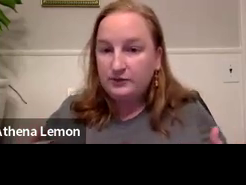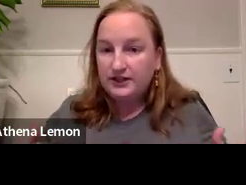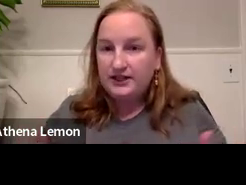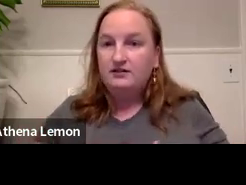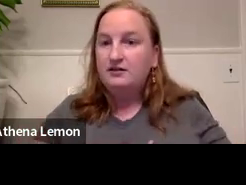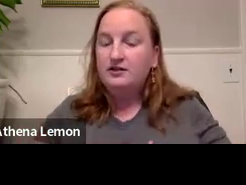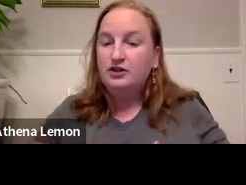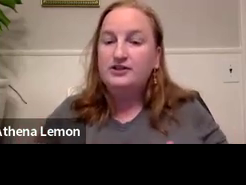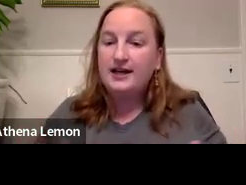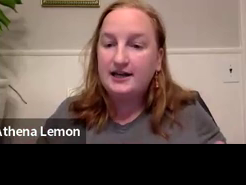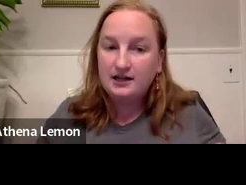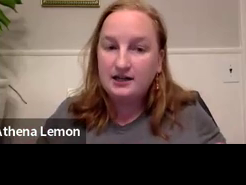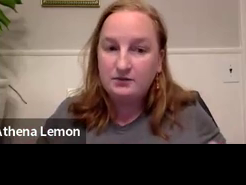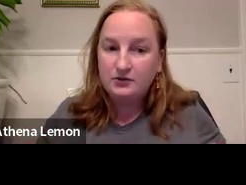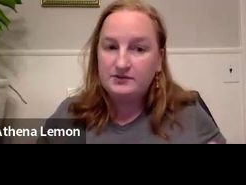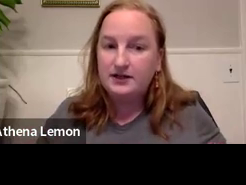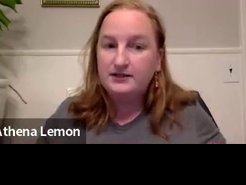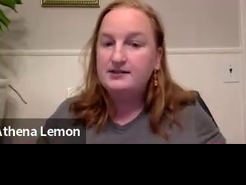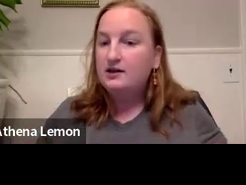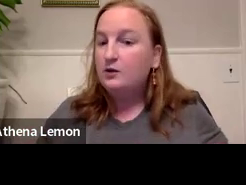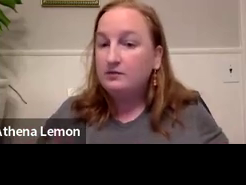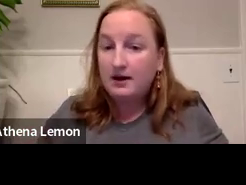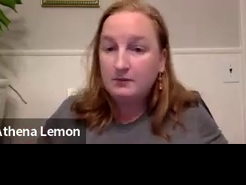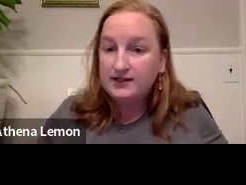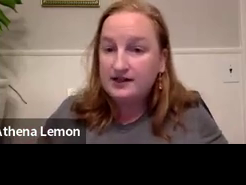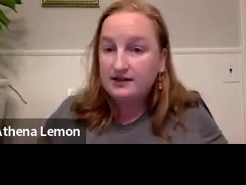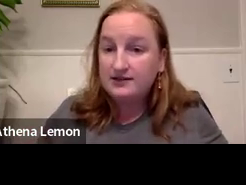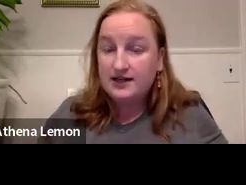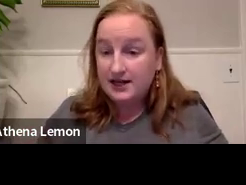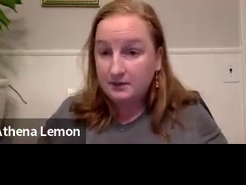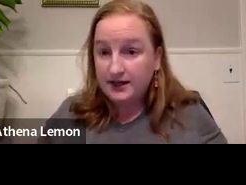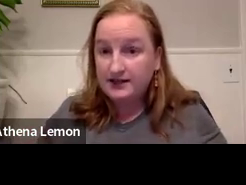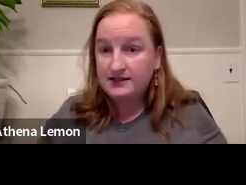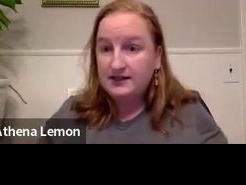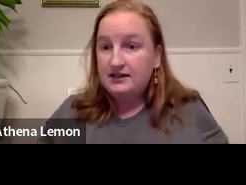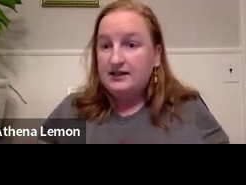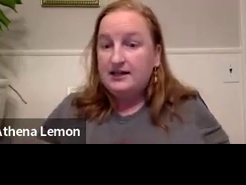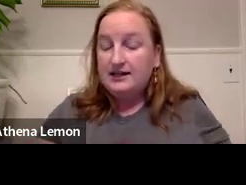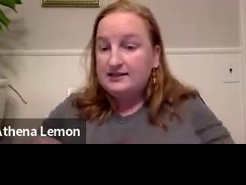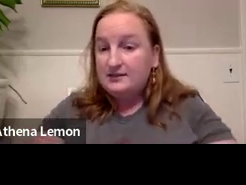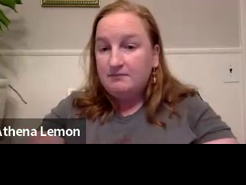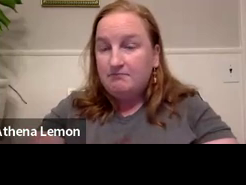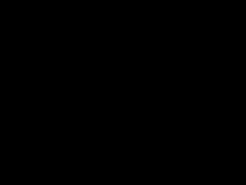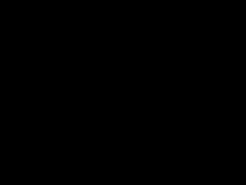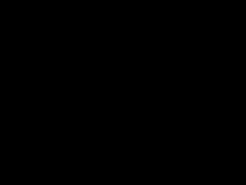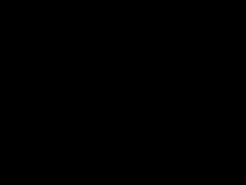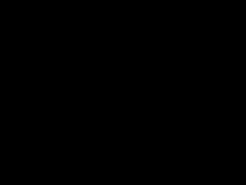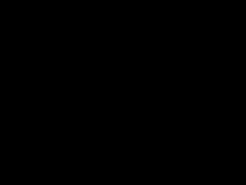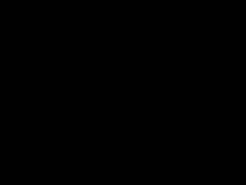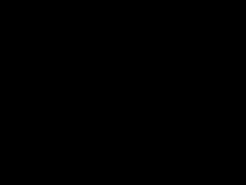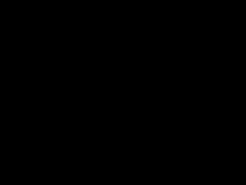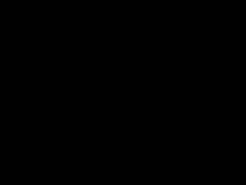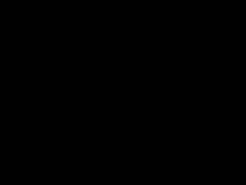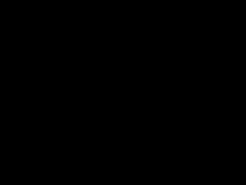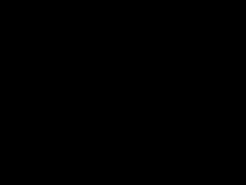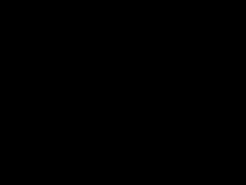But just generally, your secondary immune response with memory cells and antibodies is